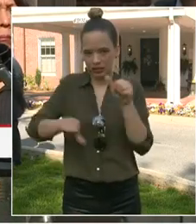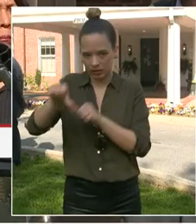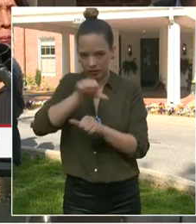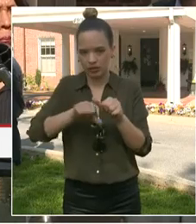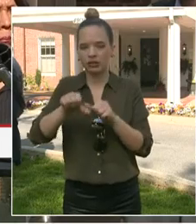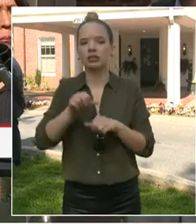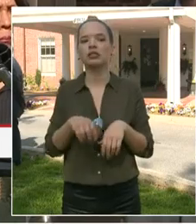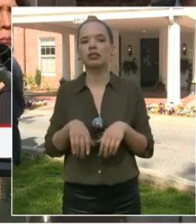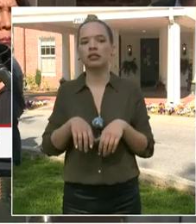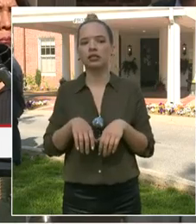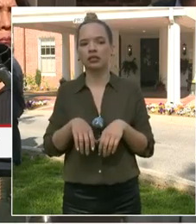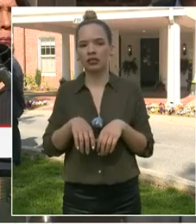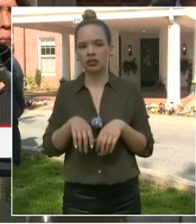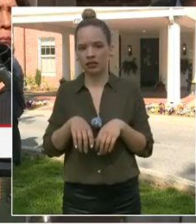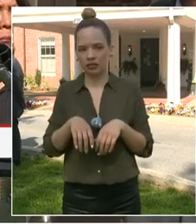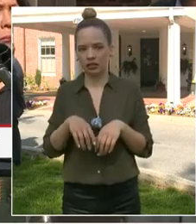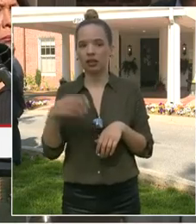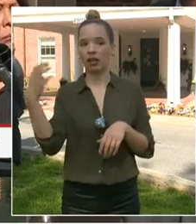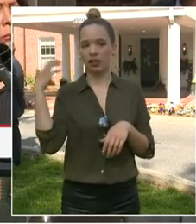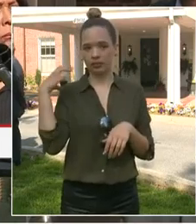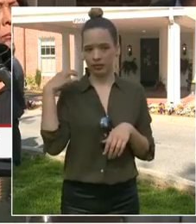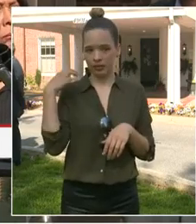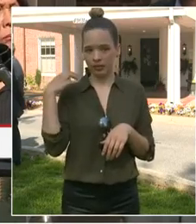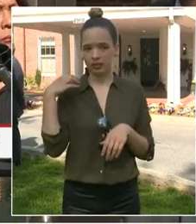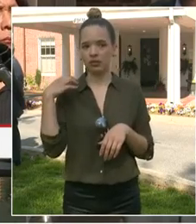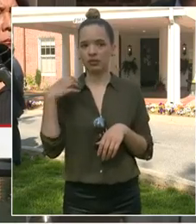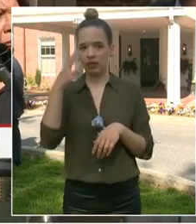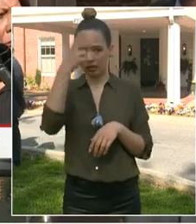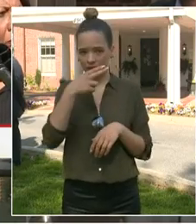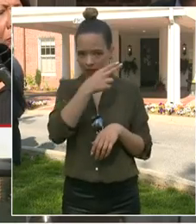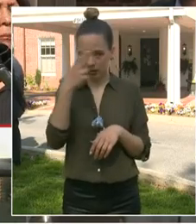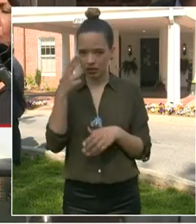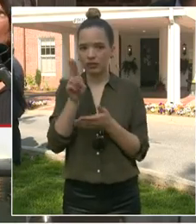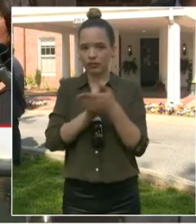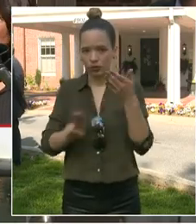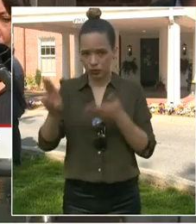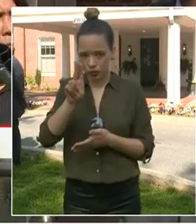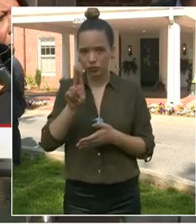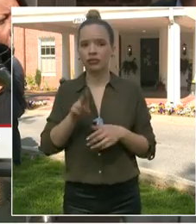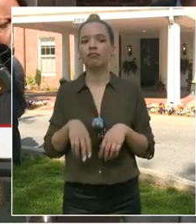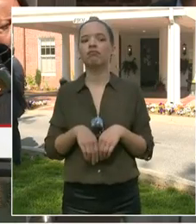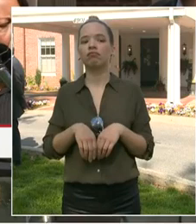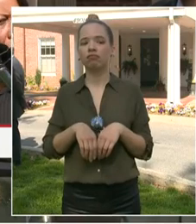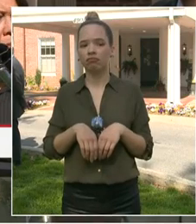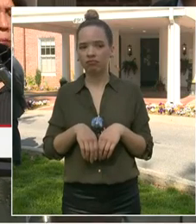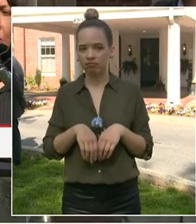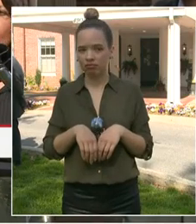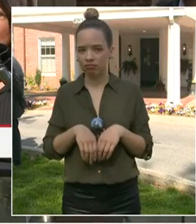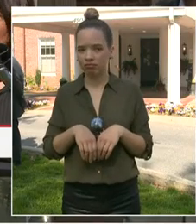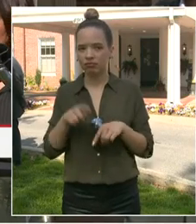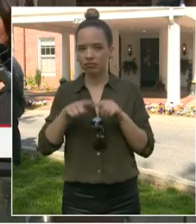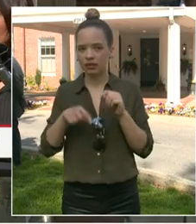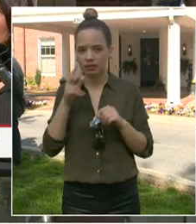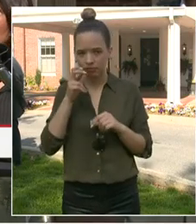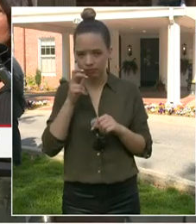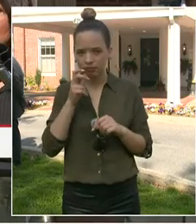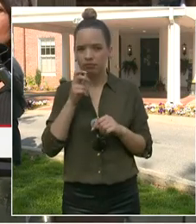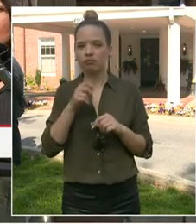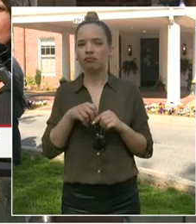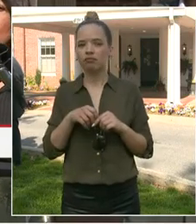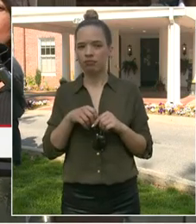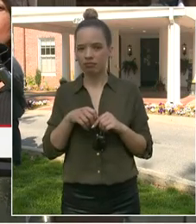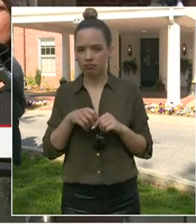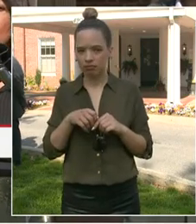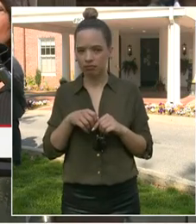Alexis Robertson is the president and CEO of Opportunities Industrialization Center of D.C.